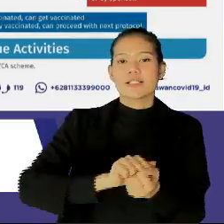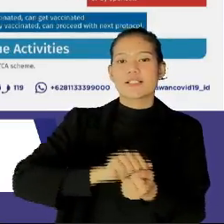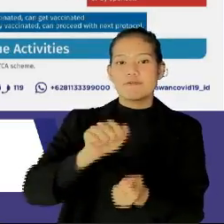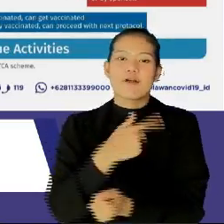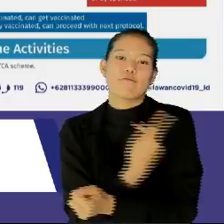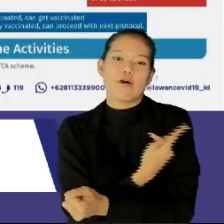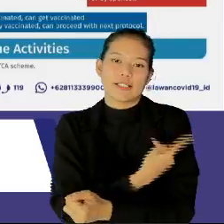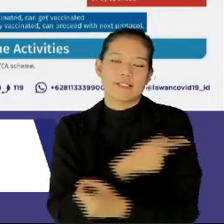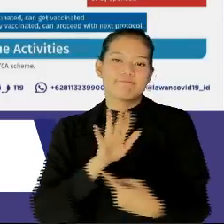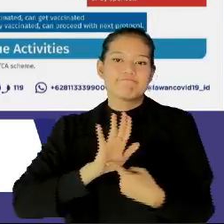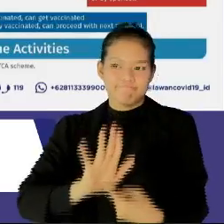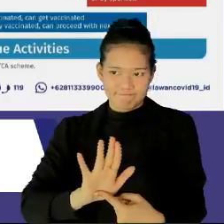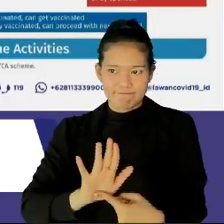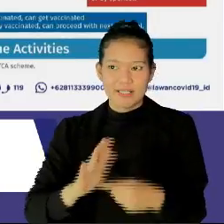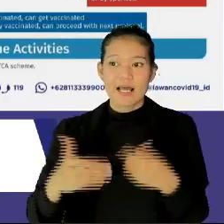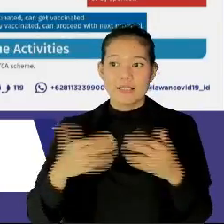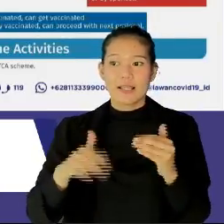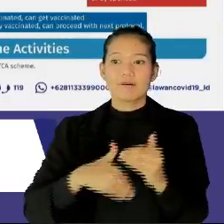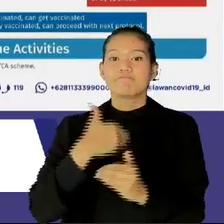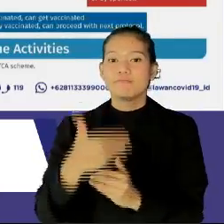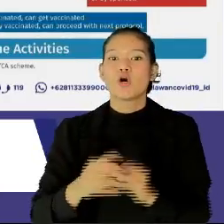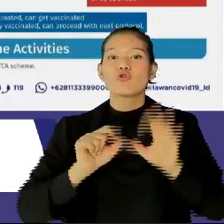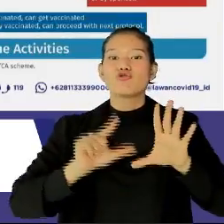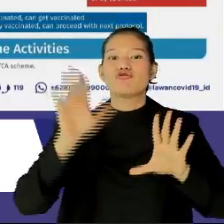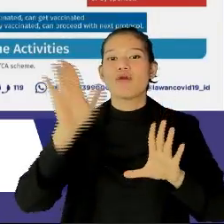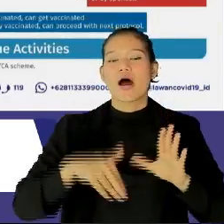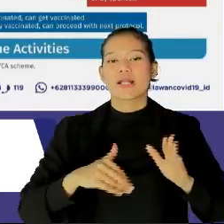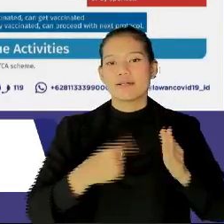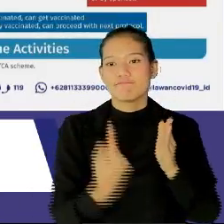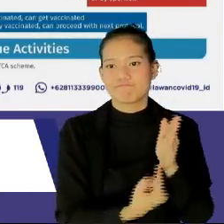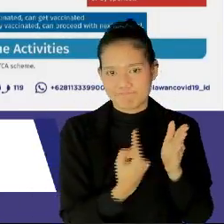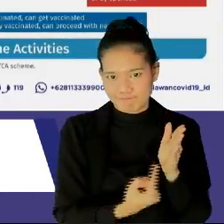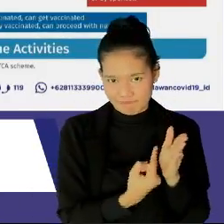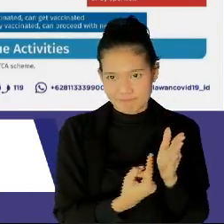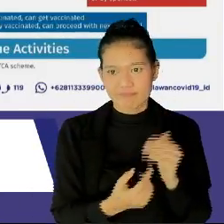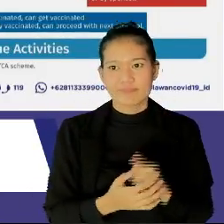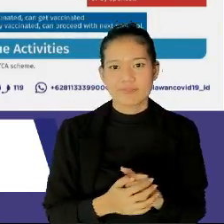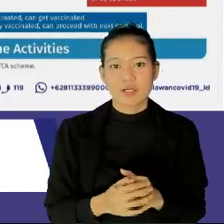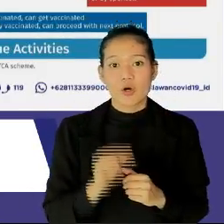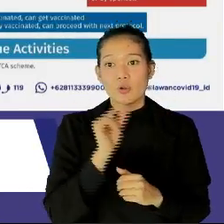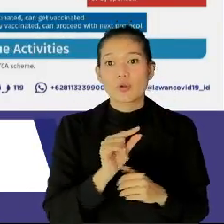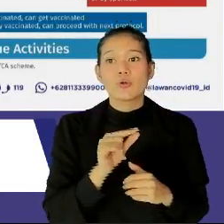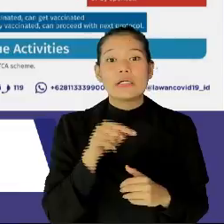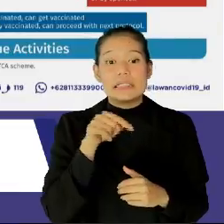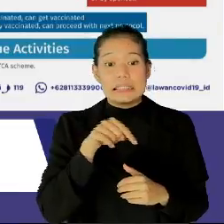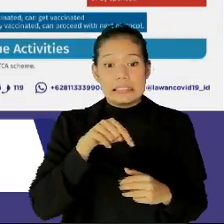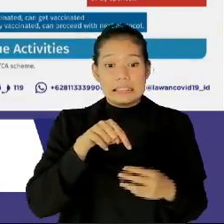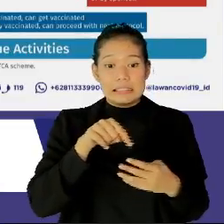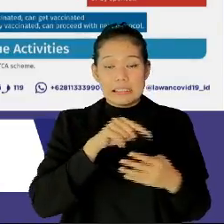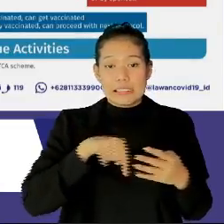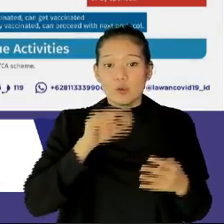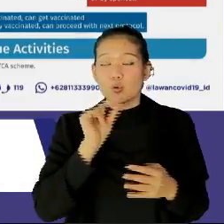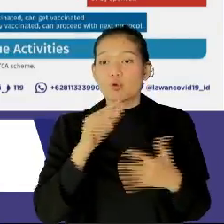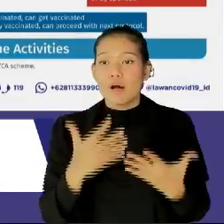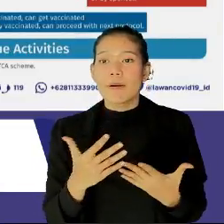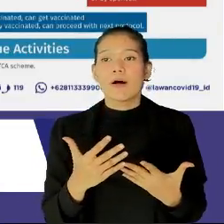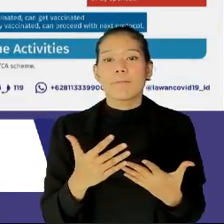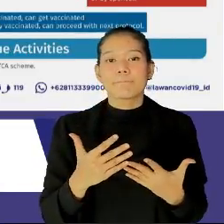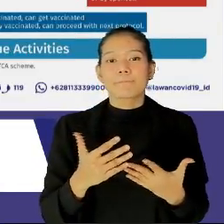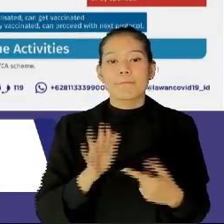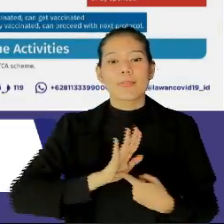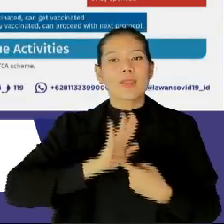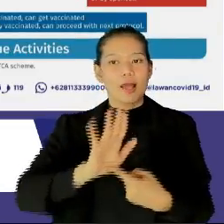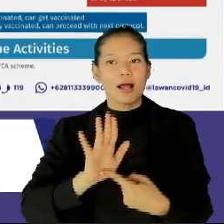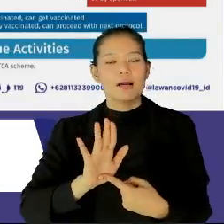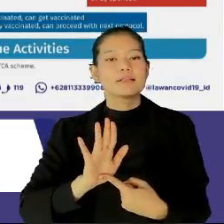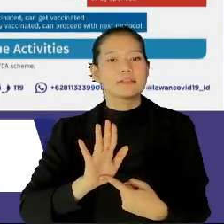and quarantine for 8 days. And this is an order to provide flexibility for state